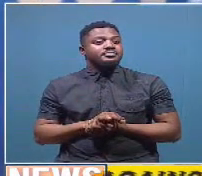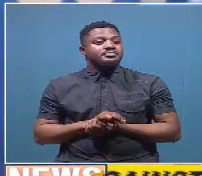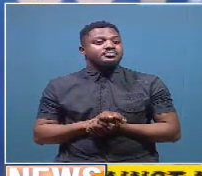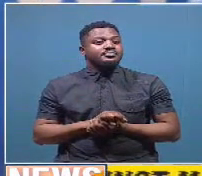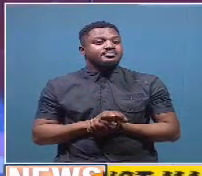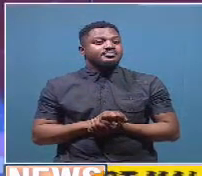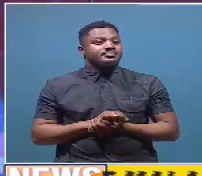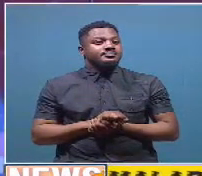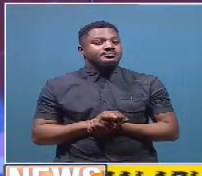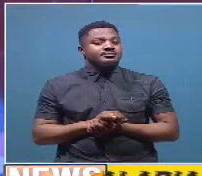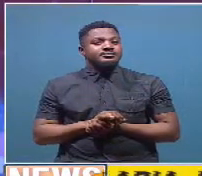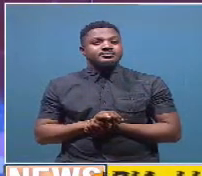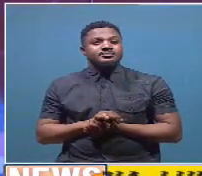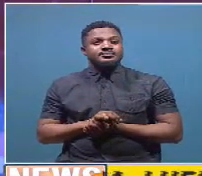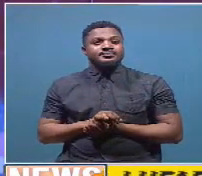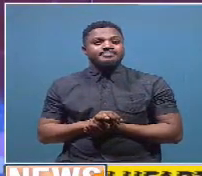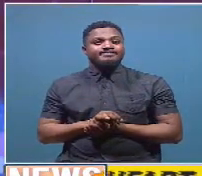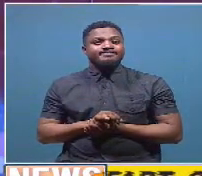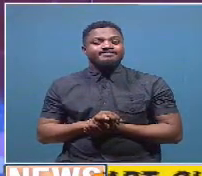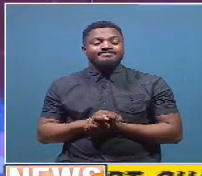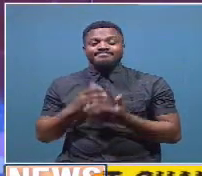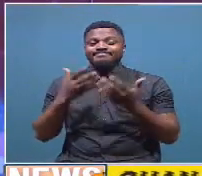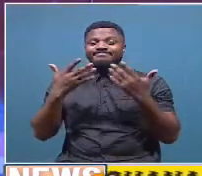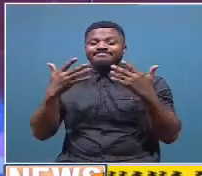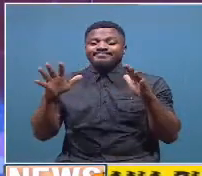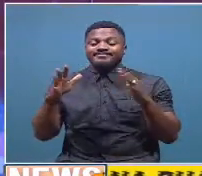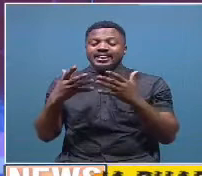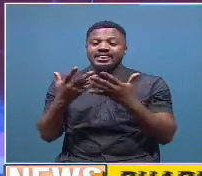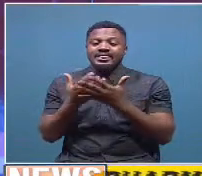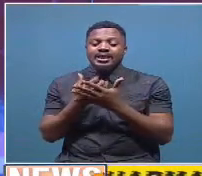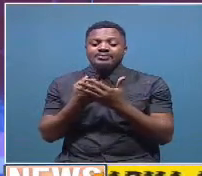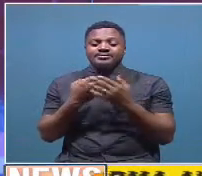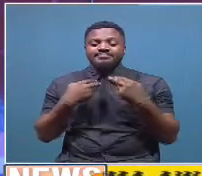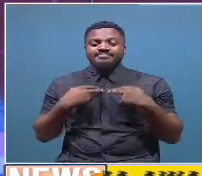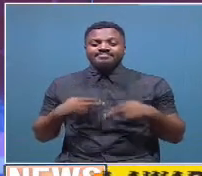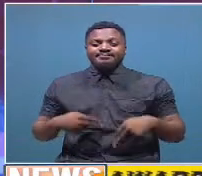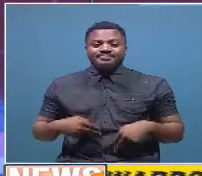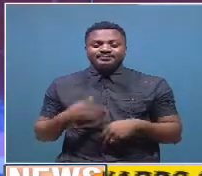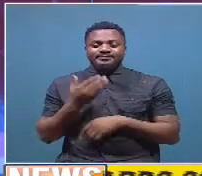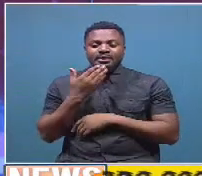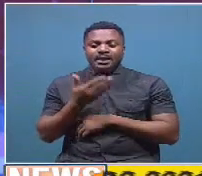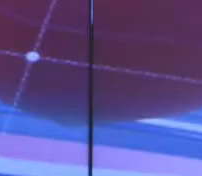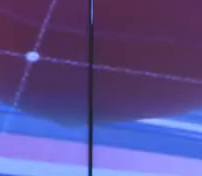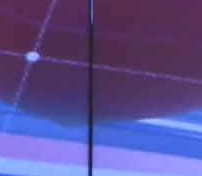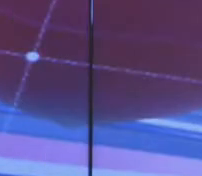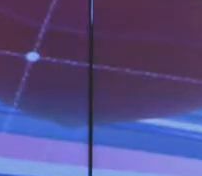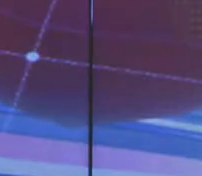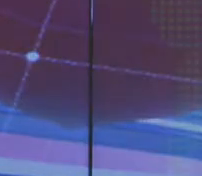This segment of the news was brought to you by Lufat from Tobinco.